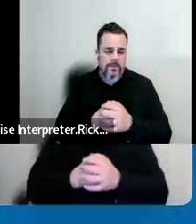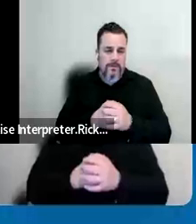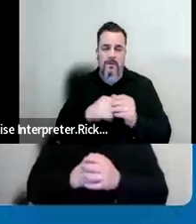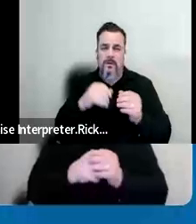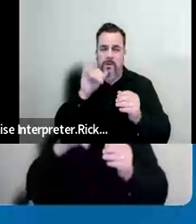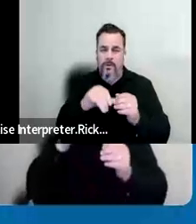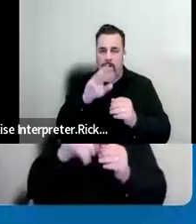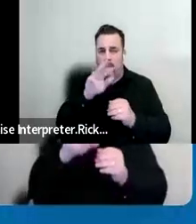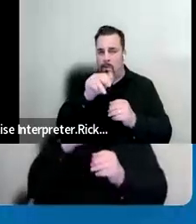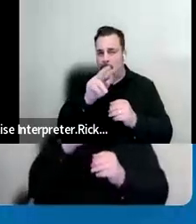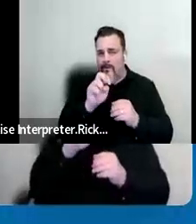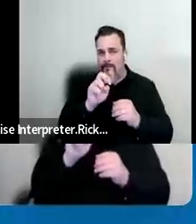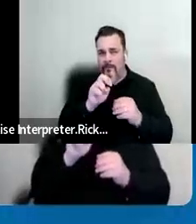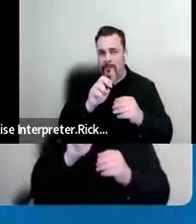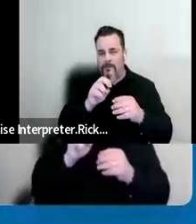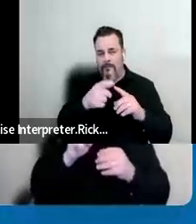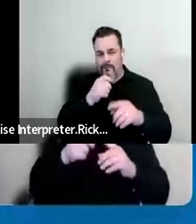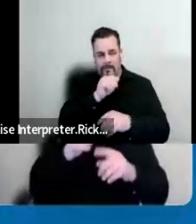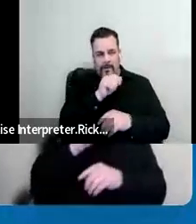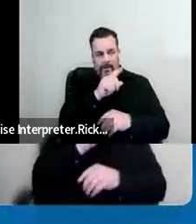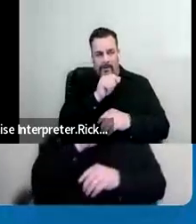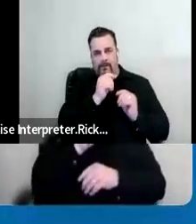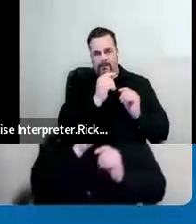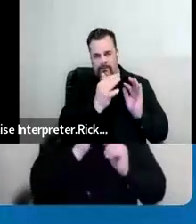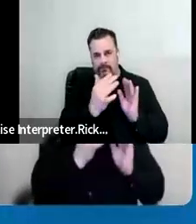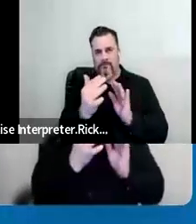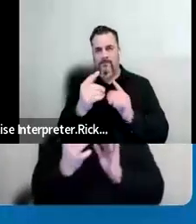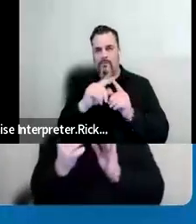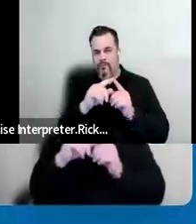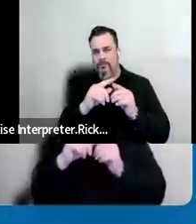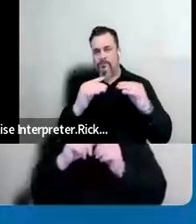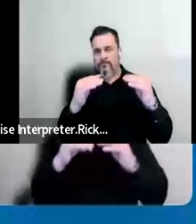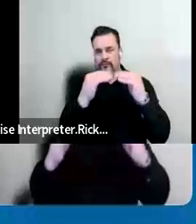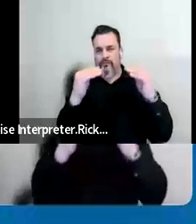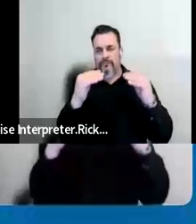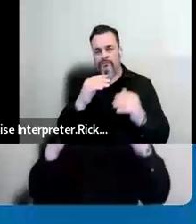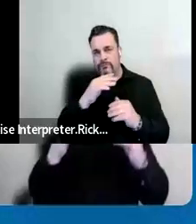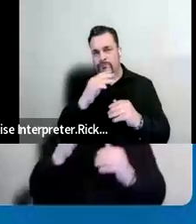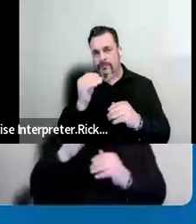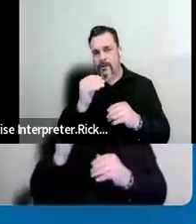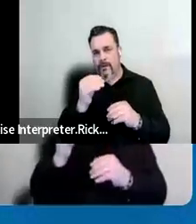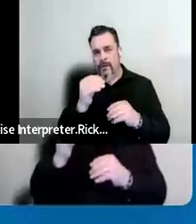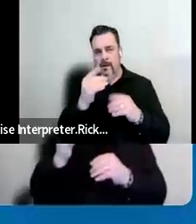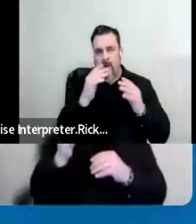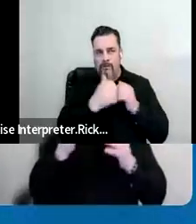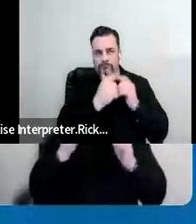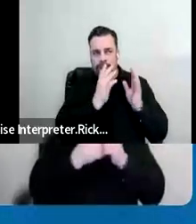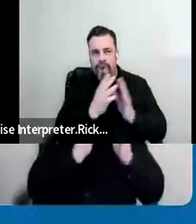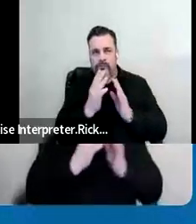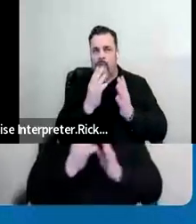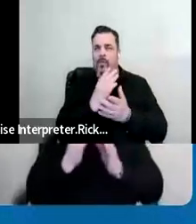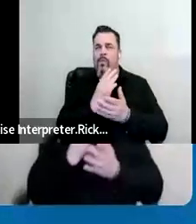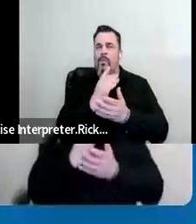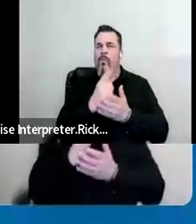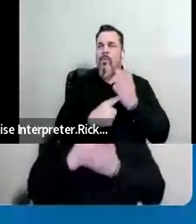wave moving from ADA towards justice, and then the strategies. What are some ways that we